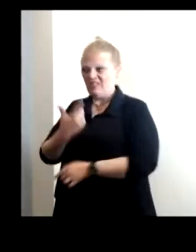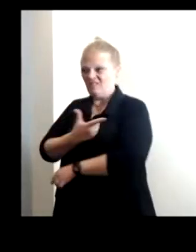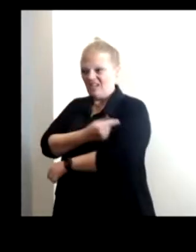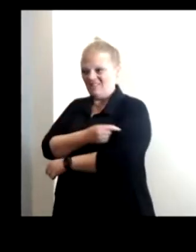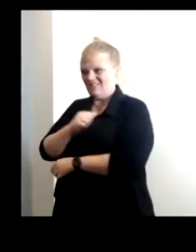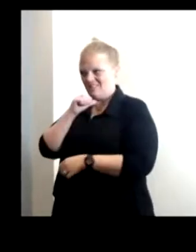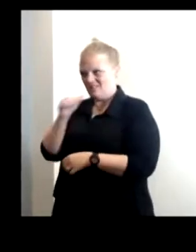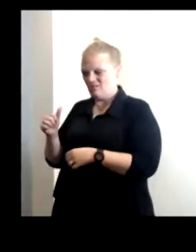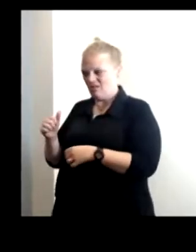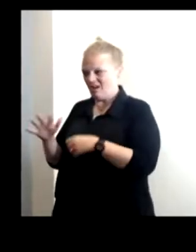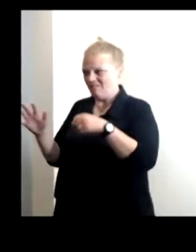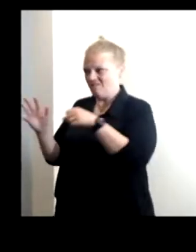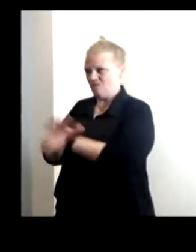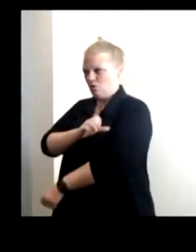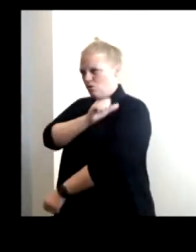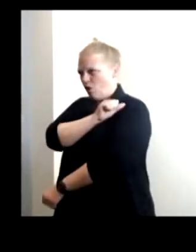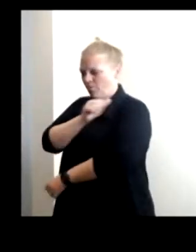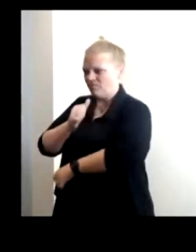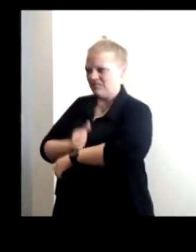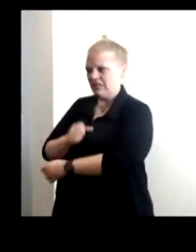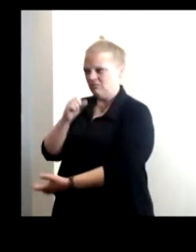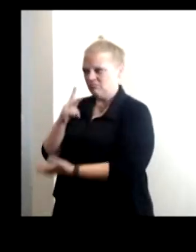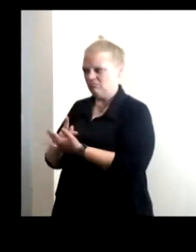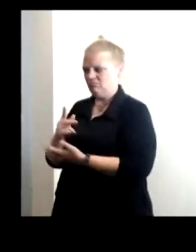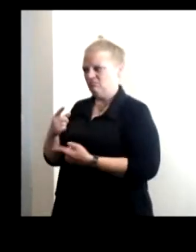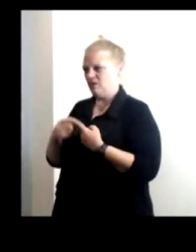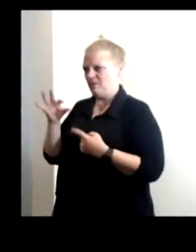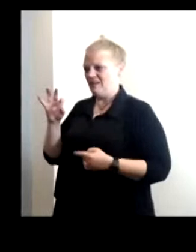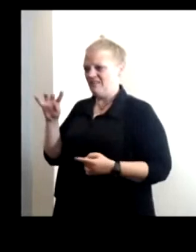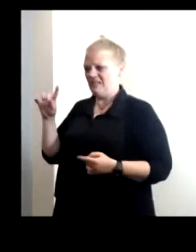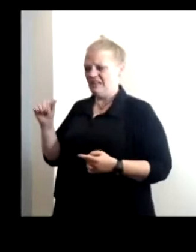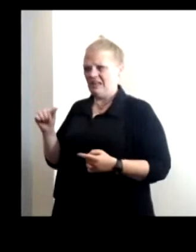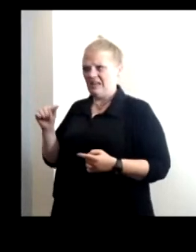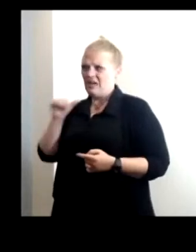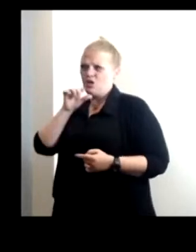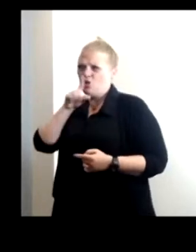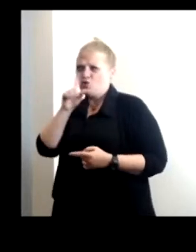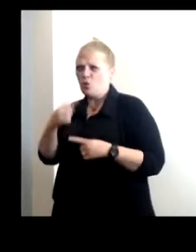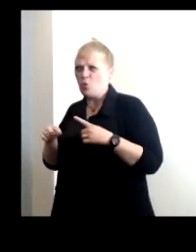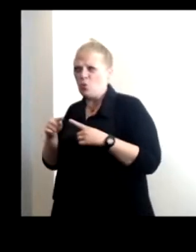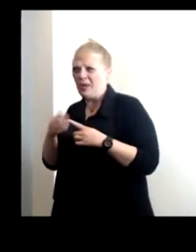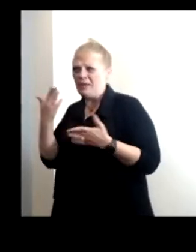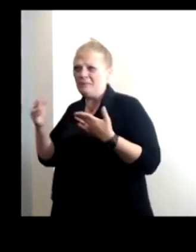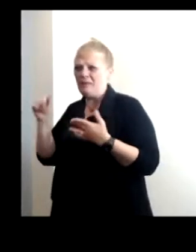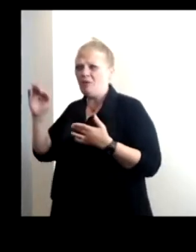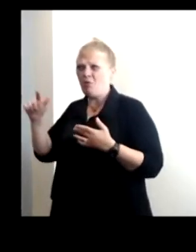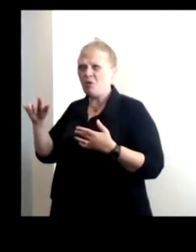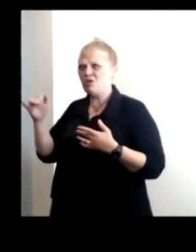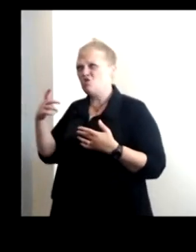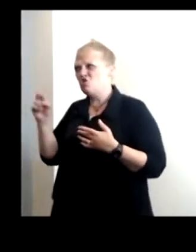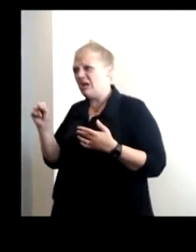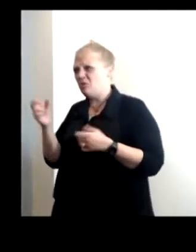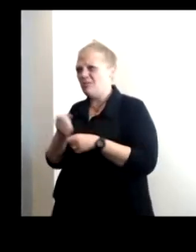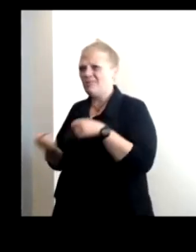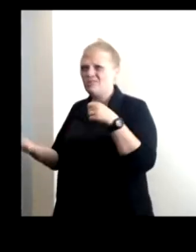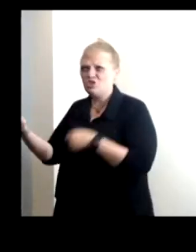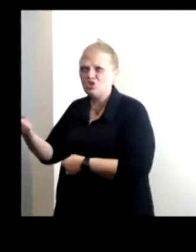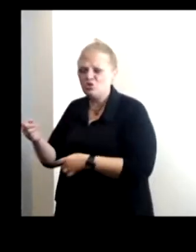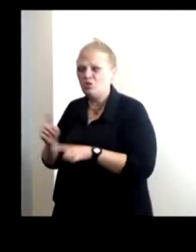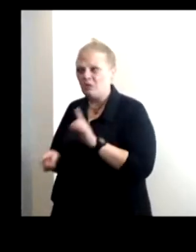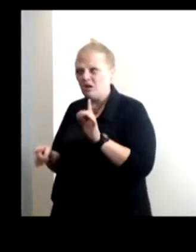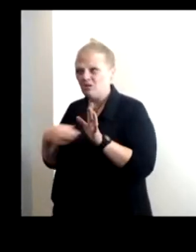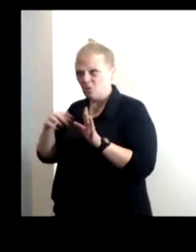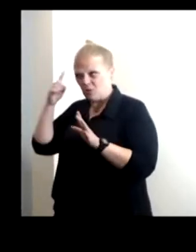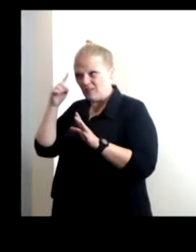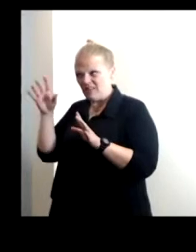gotten full use authorization from the FDA yet. Not sure exactly when that's supposed to happen. I saw somewhere August or January of next year. But do